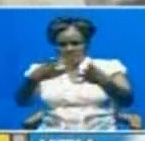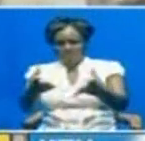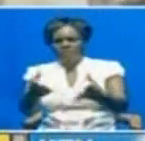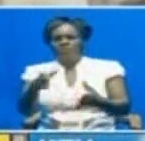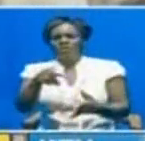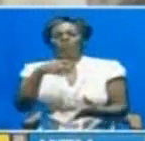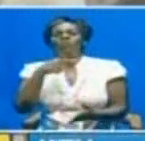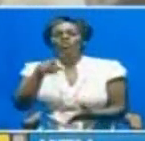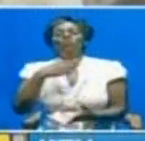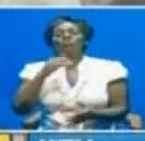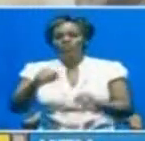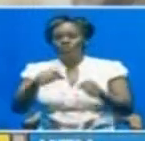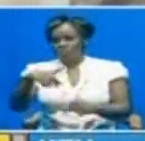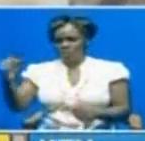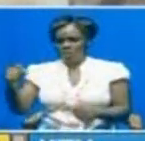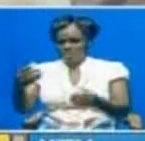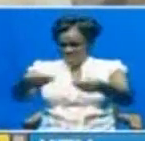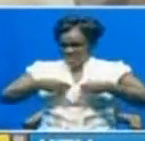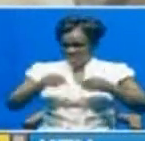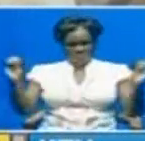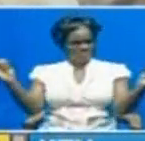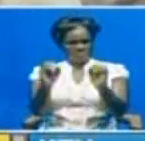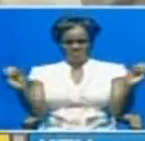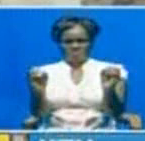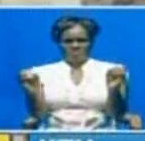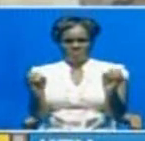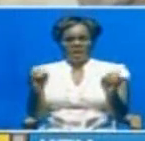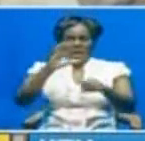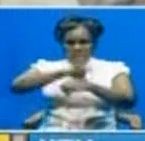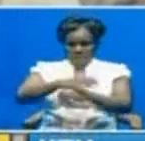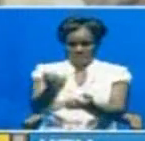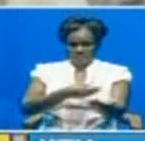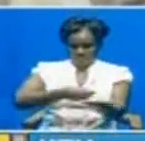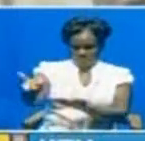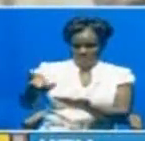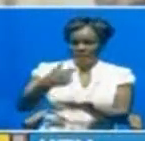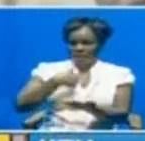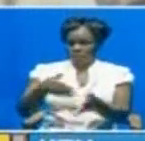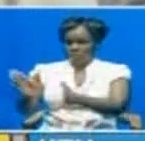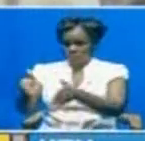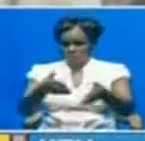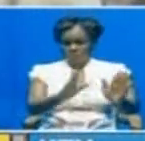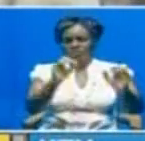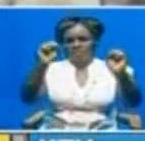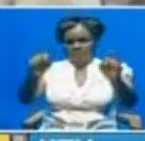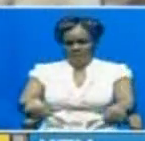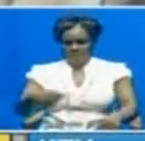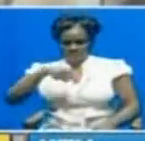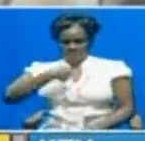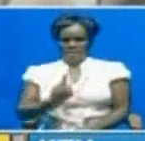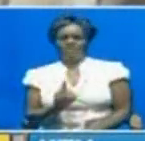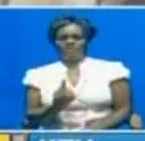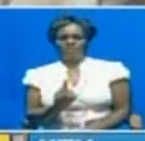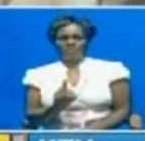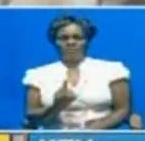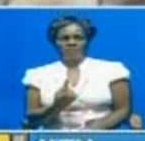ile unataka kiasi utaenda? Sio kupewa. Yeah. Okay. Kununua? Kununua. Yeah. Nikipata hiyo nafasi, mimi